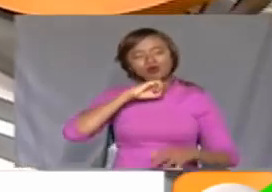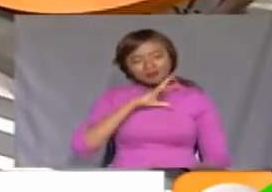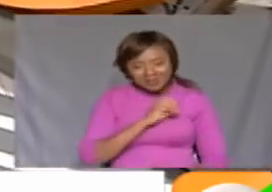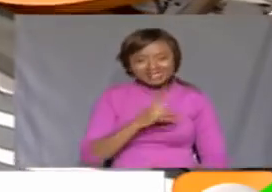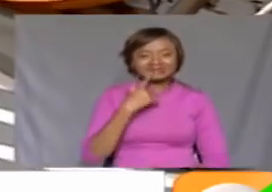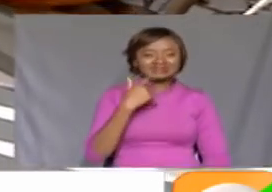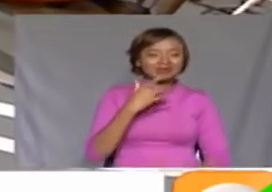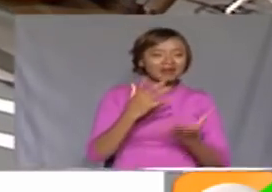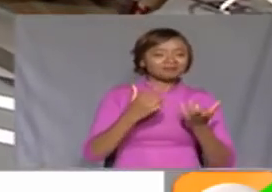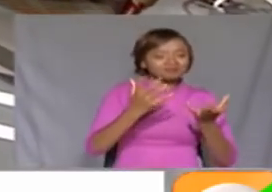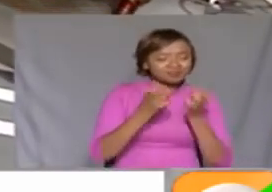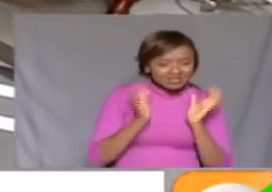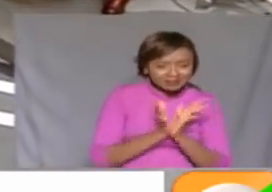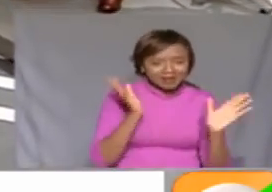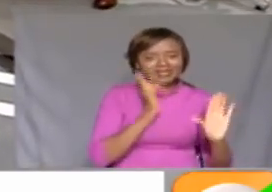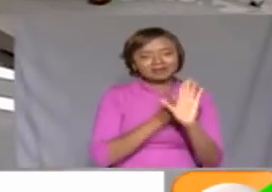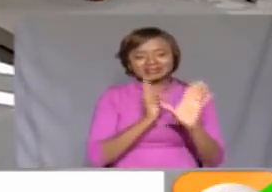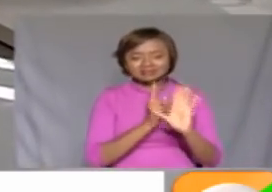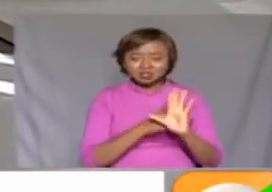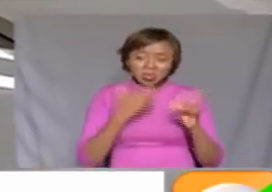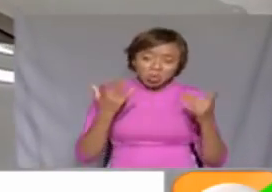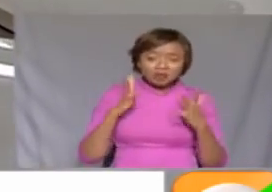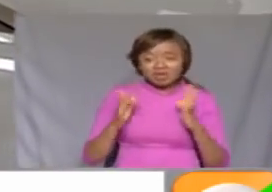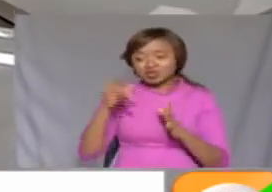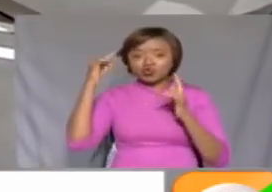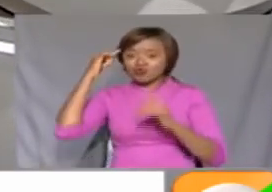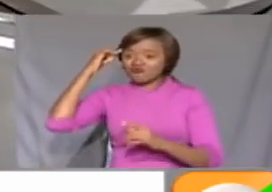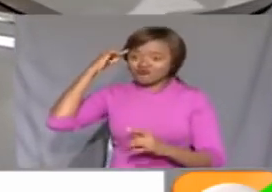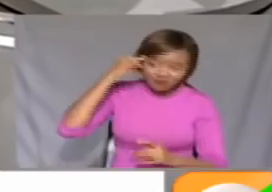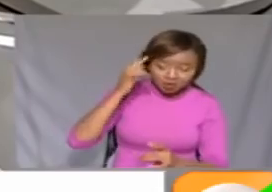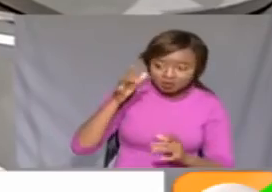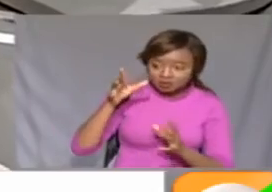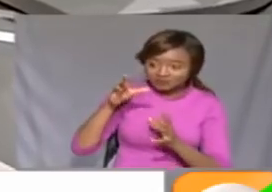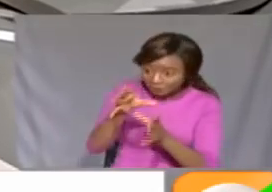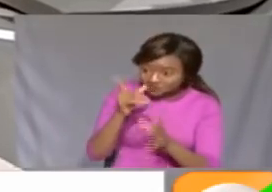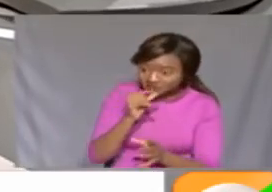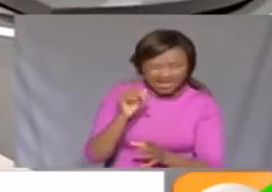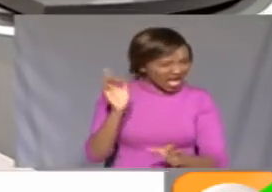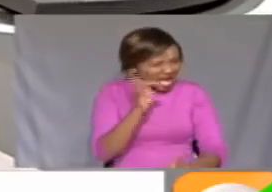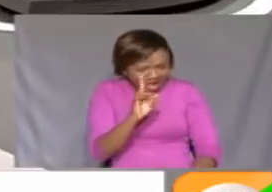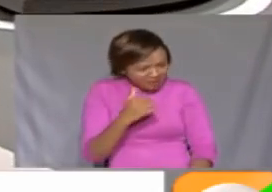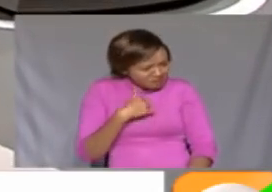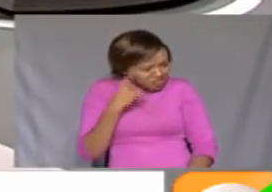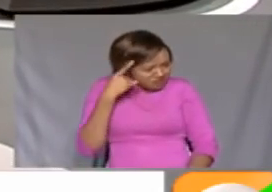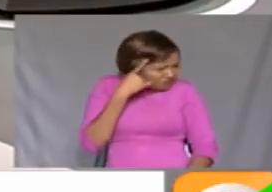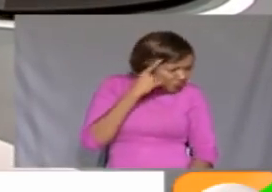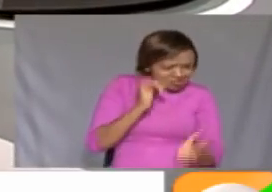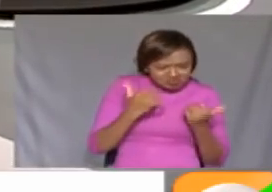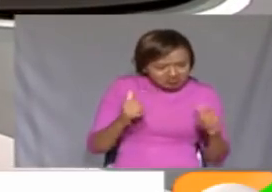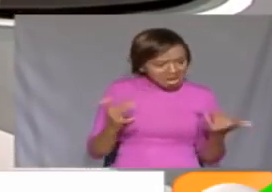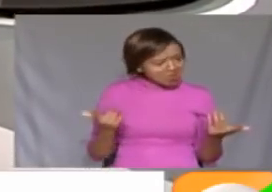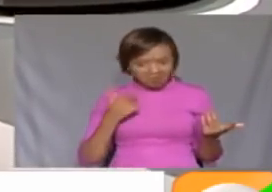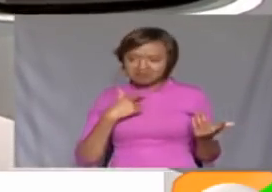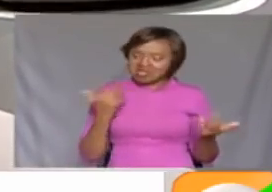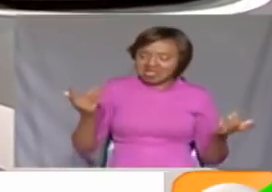And everybody said, well, maybe you were coerced into this thing. He said, no, I wasn't. I mean, we have been doing this, going around the world, looking at